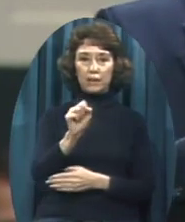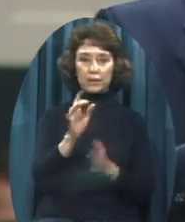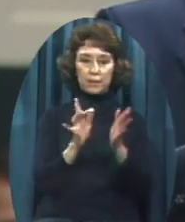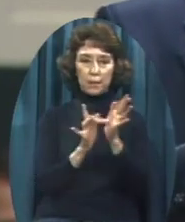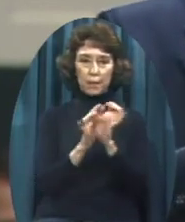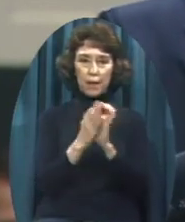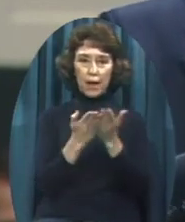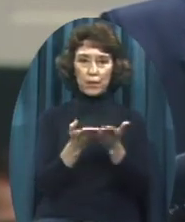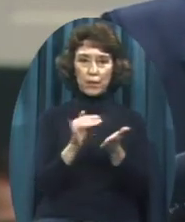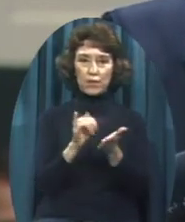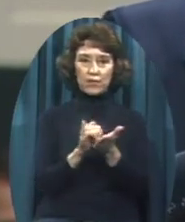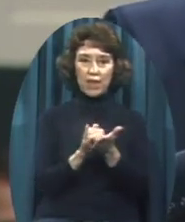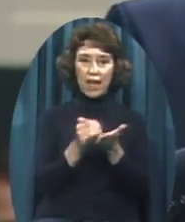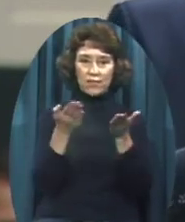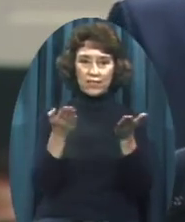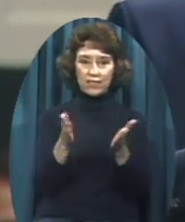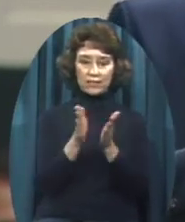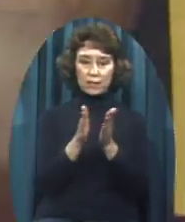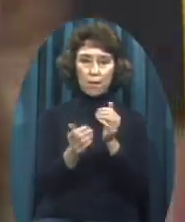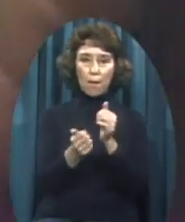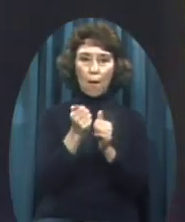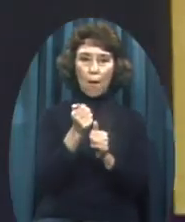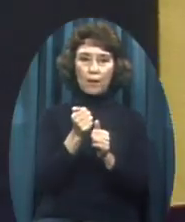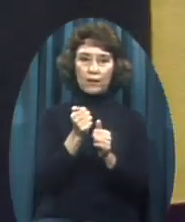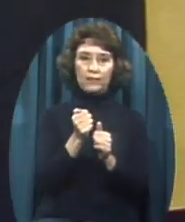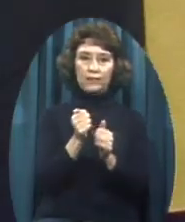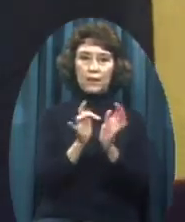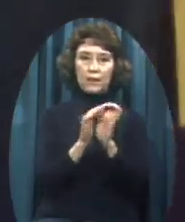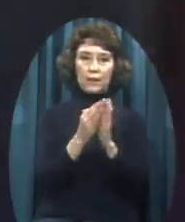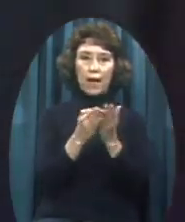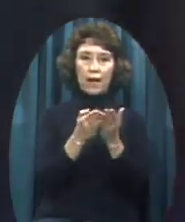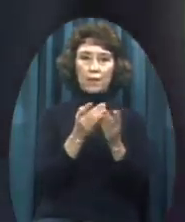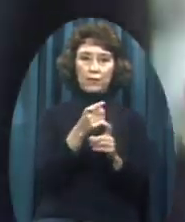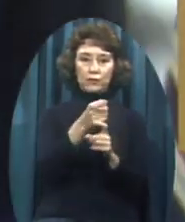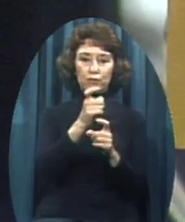this smallest Bible was taken, there were